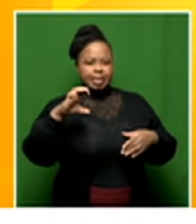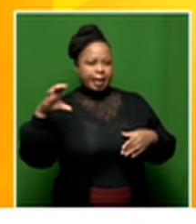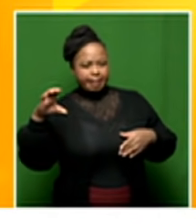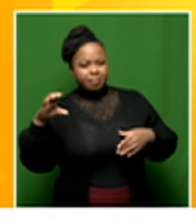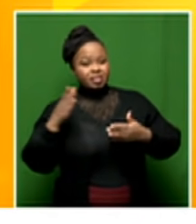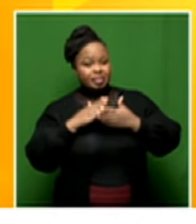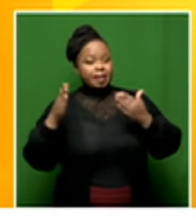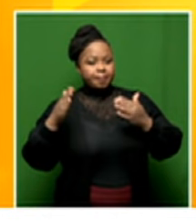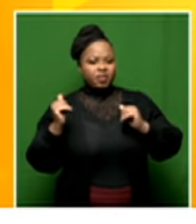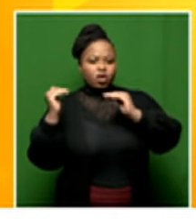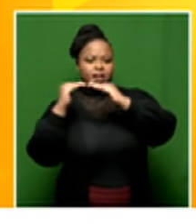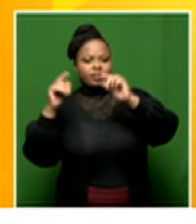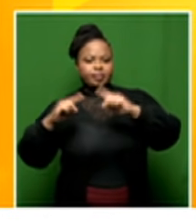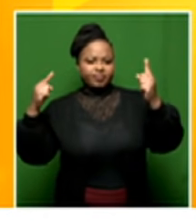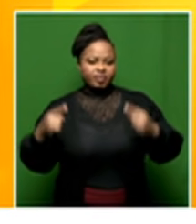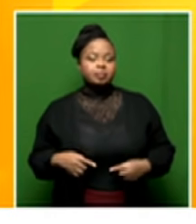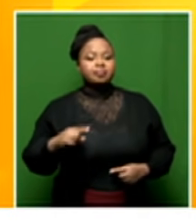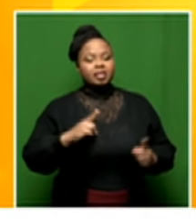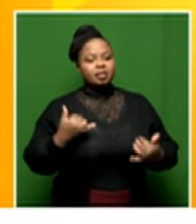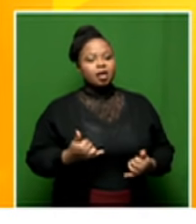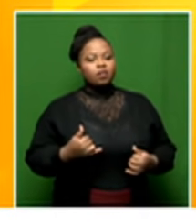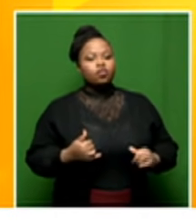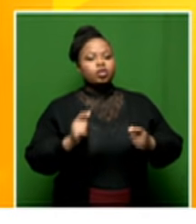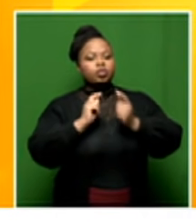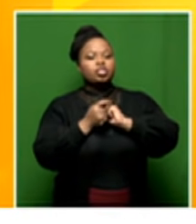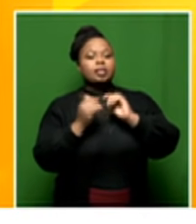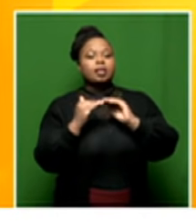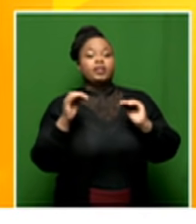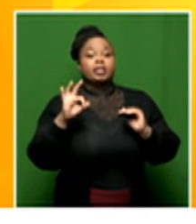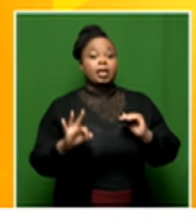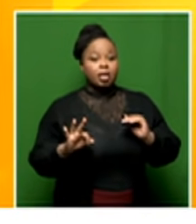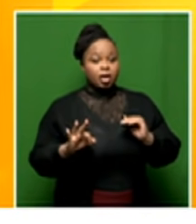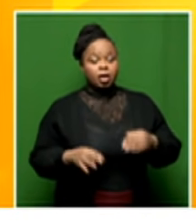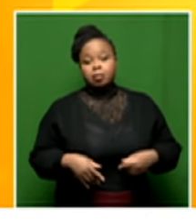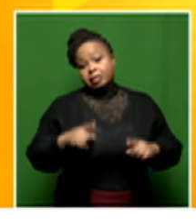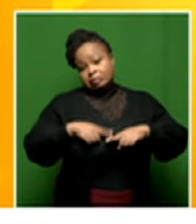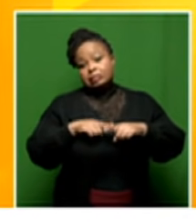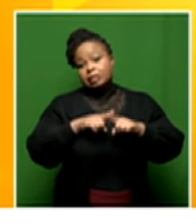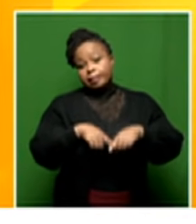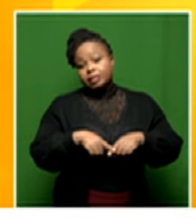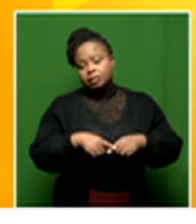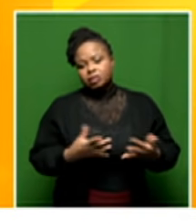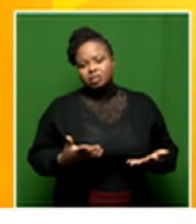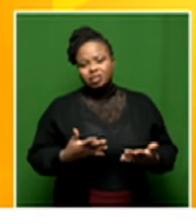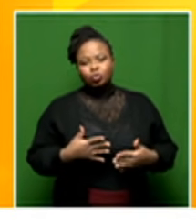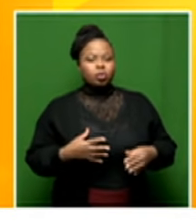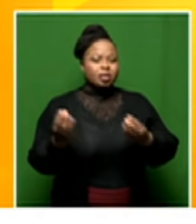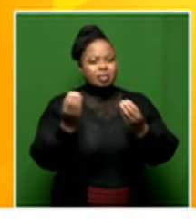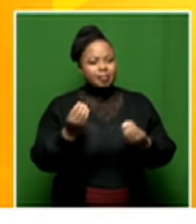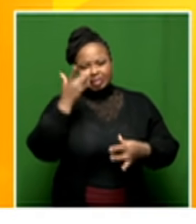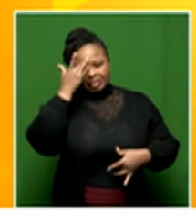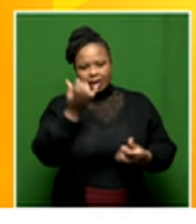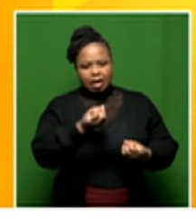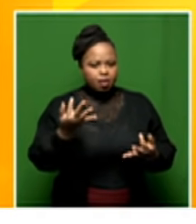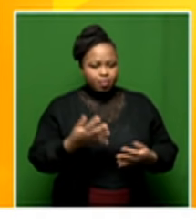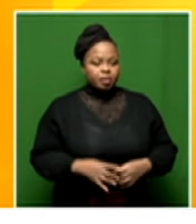then again, we had to introduce an adjusted level 3, for example, based on those particular trajectories. But if